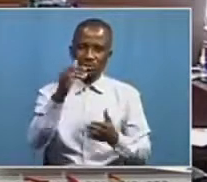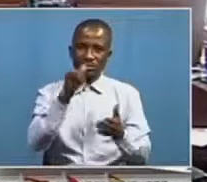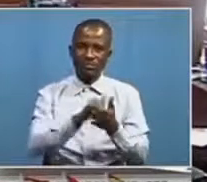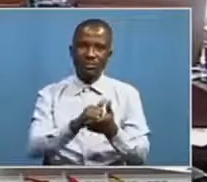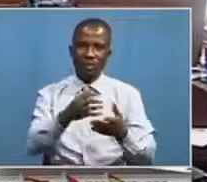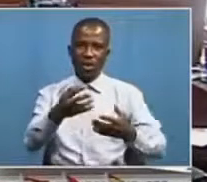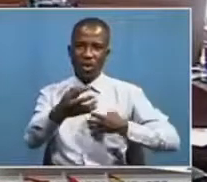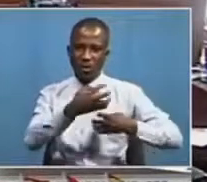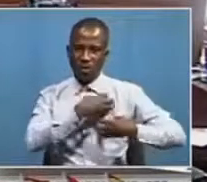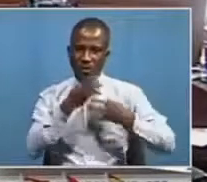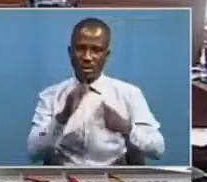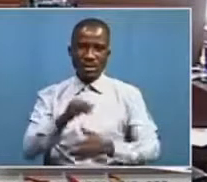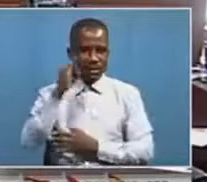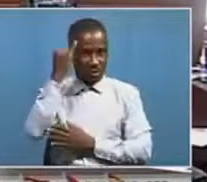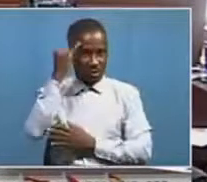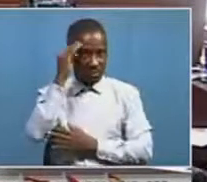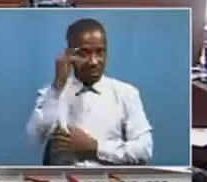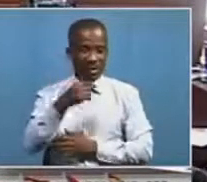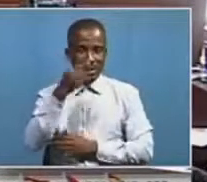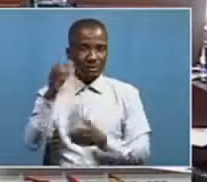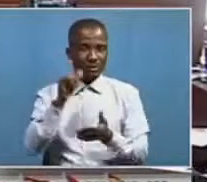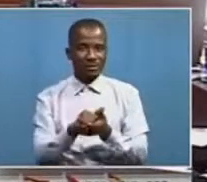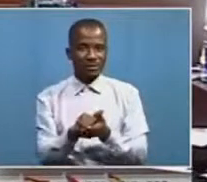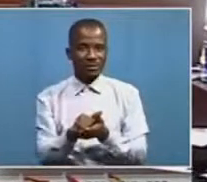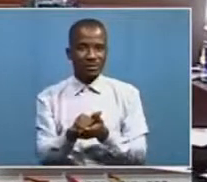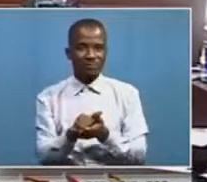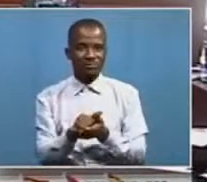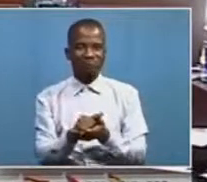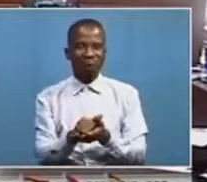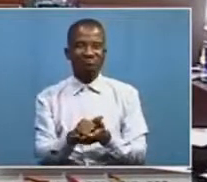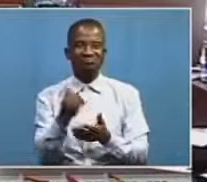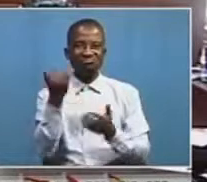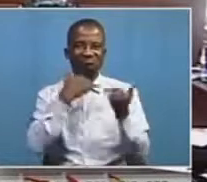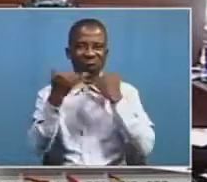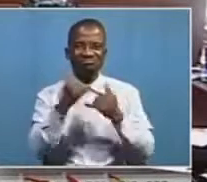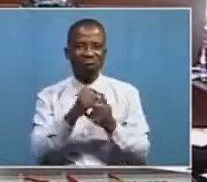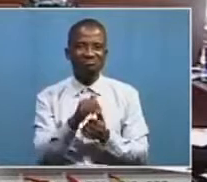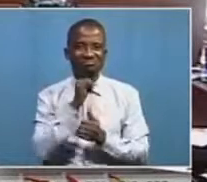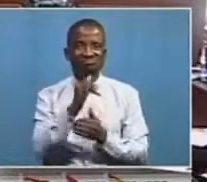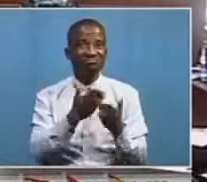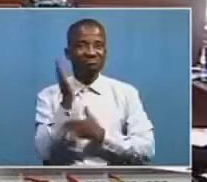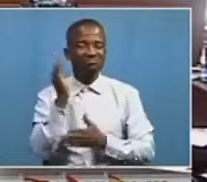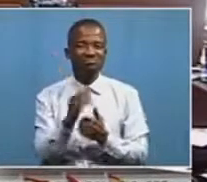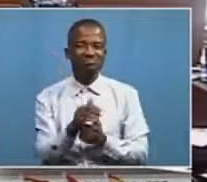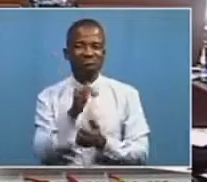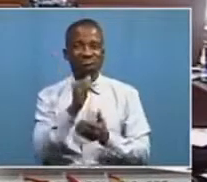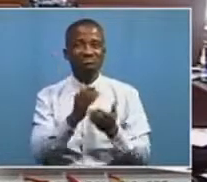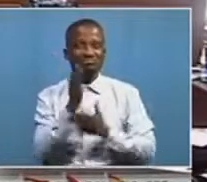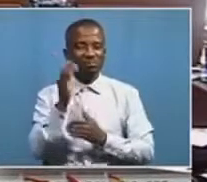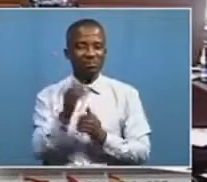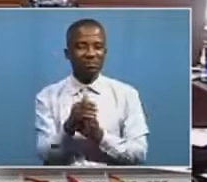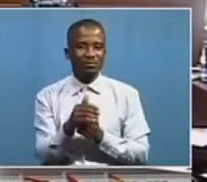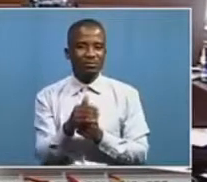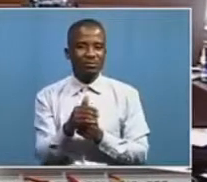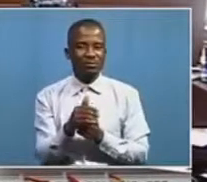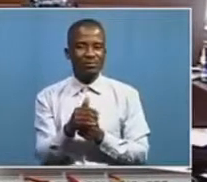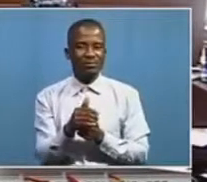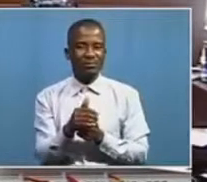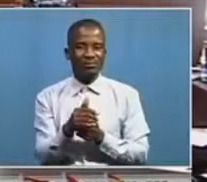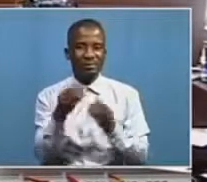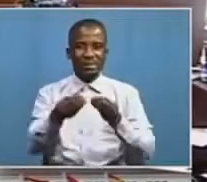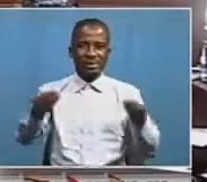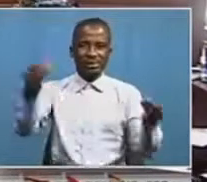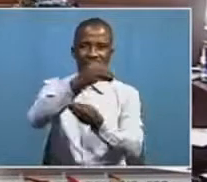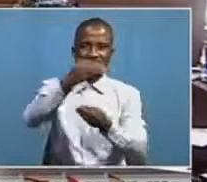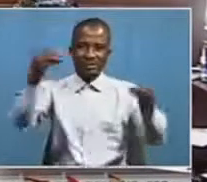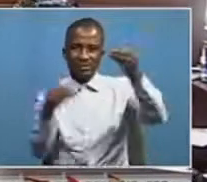petitioners' claims are anchored on an innocuous mistake made by the first respondent in interchanging total votes cast